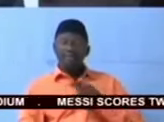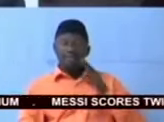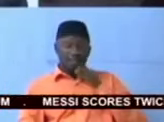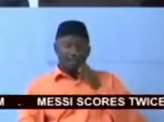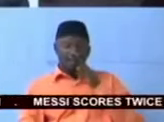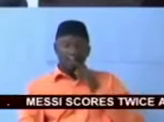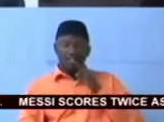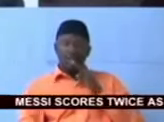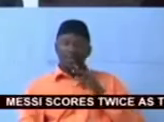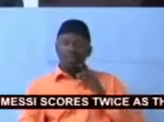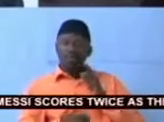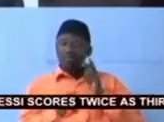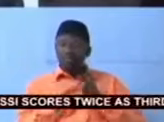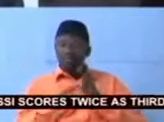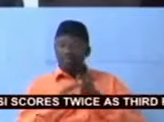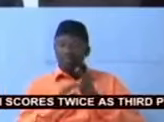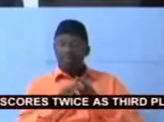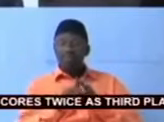adjournments.